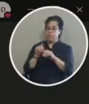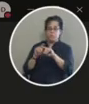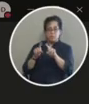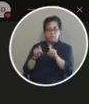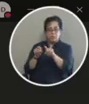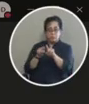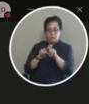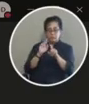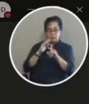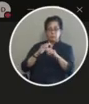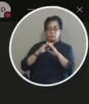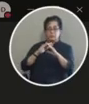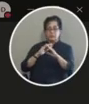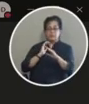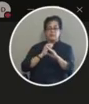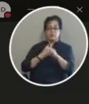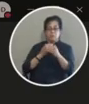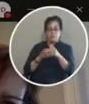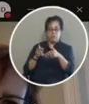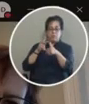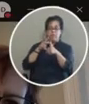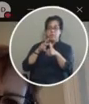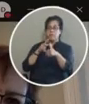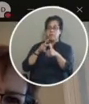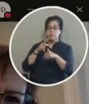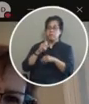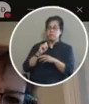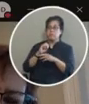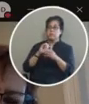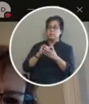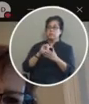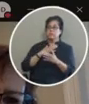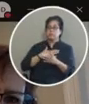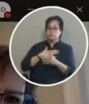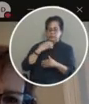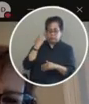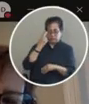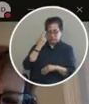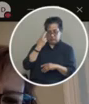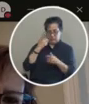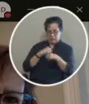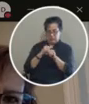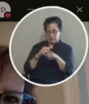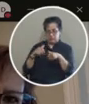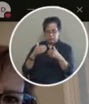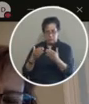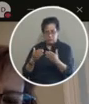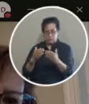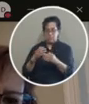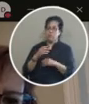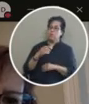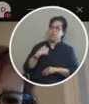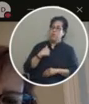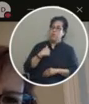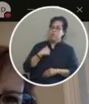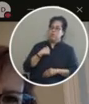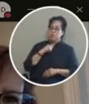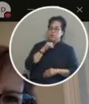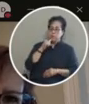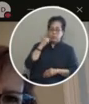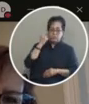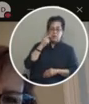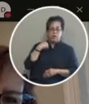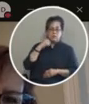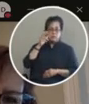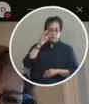also protects our priority. So that was kind of my reasoning on making that motion. I don't think, I hear